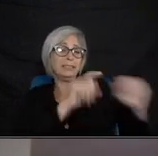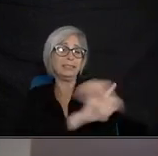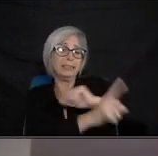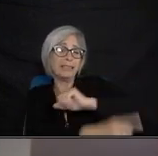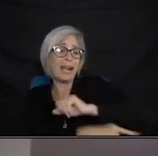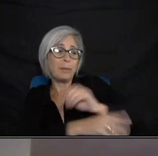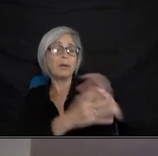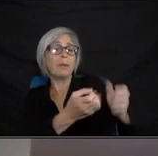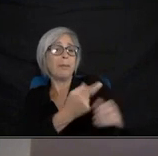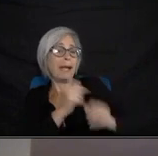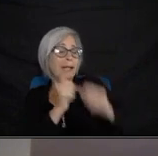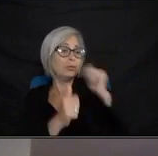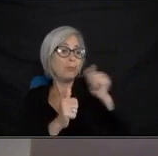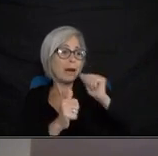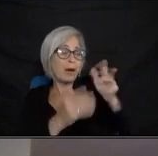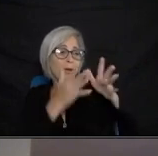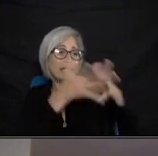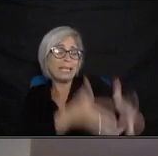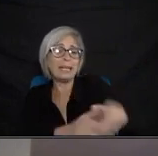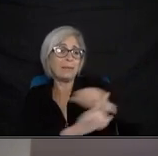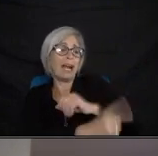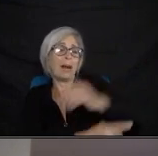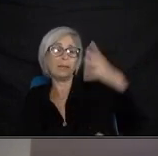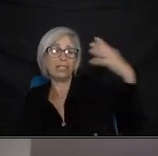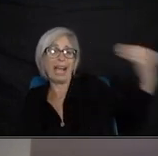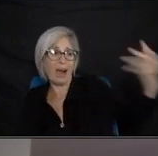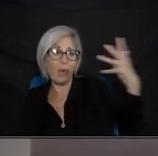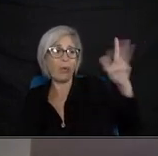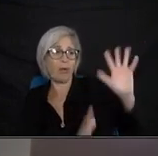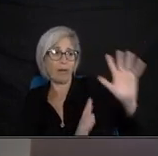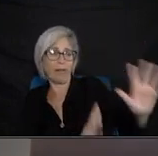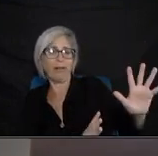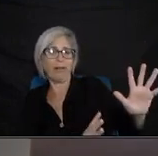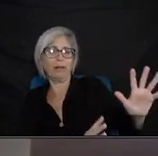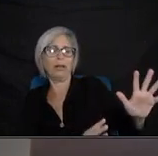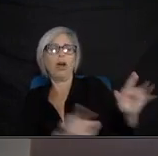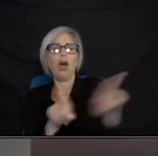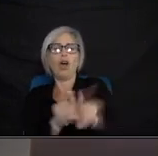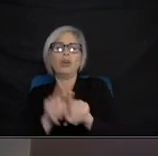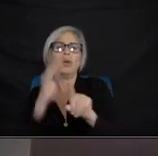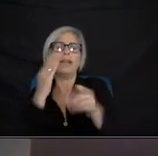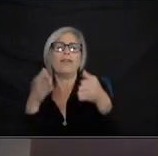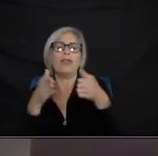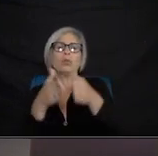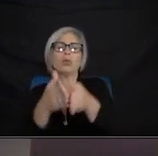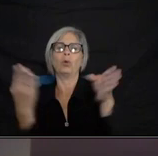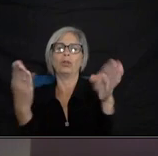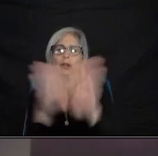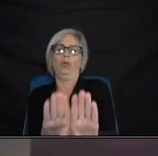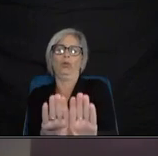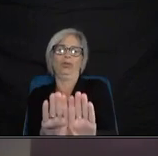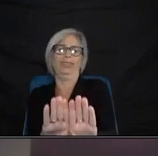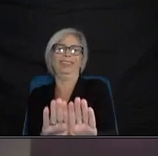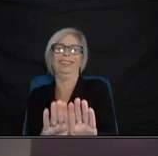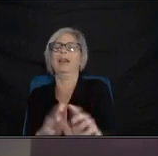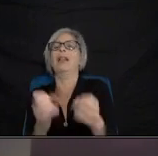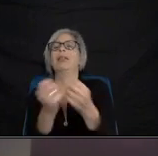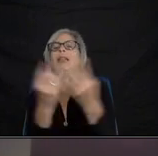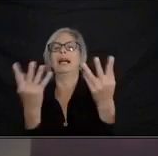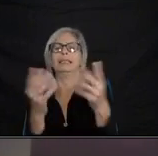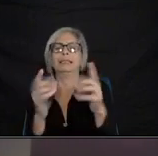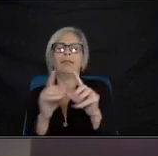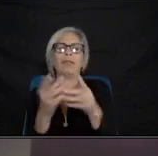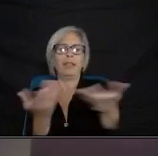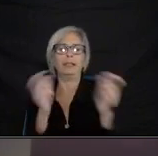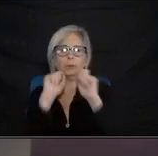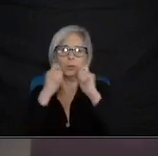back tomorrow. So make sure you leave your garbage out, and as well as road closures. Some other future stuff we're working on is notice and